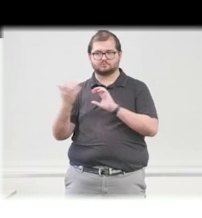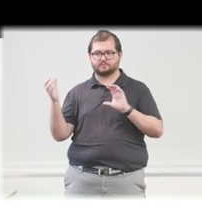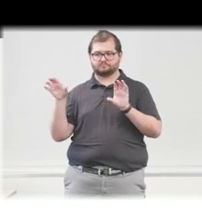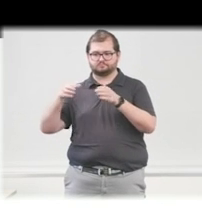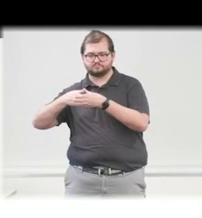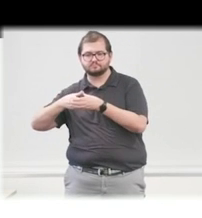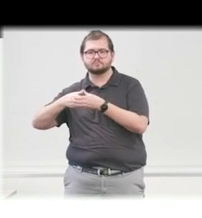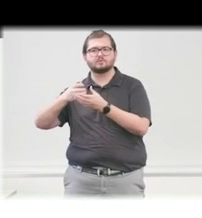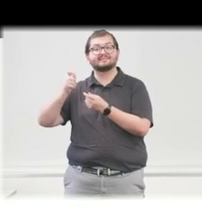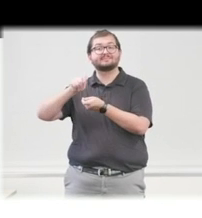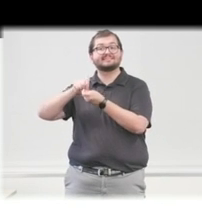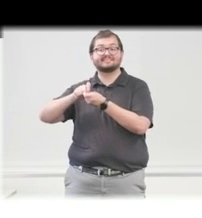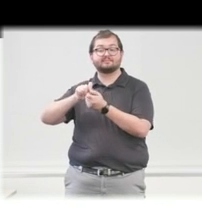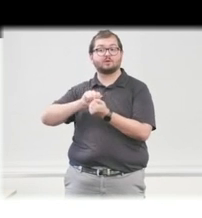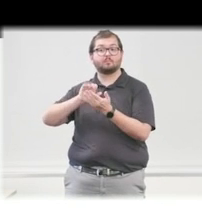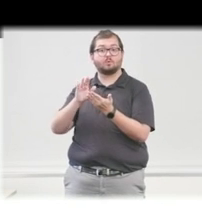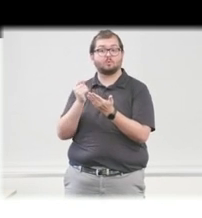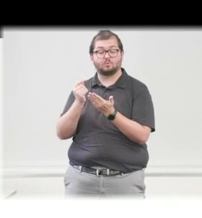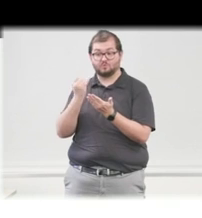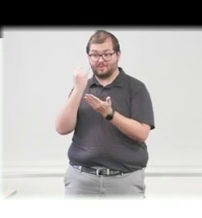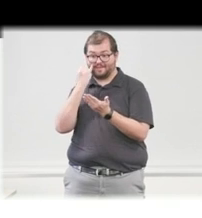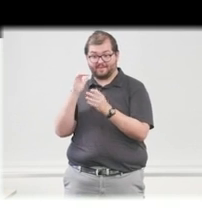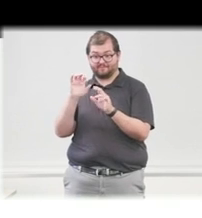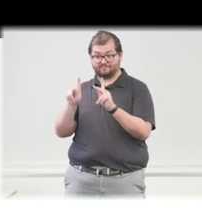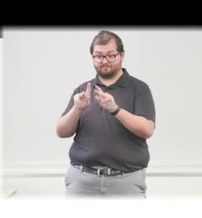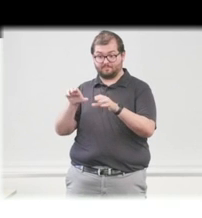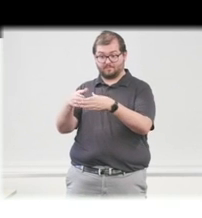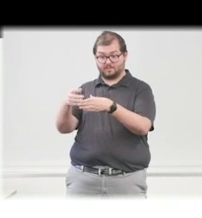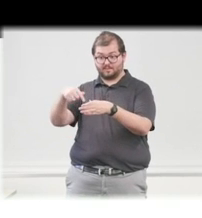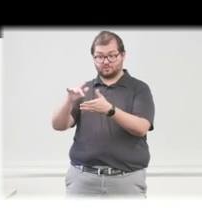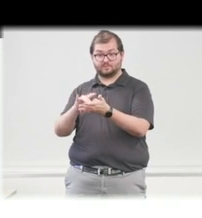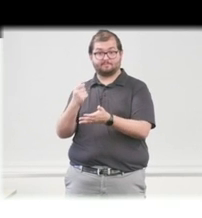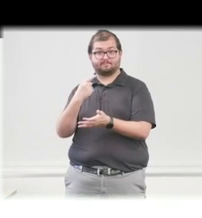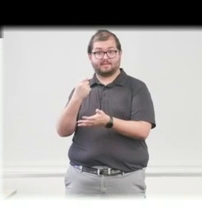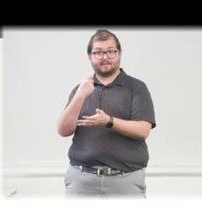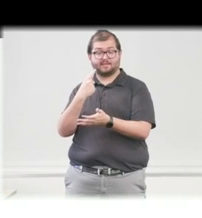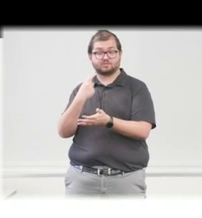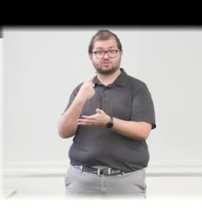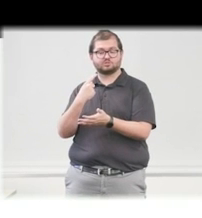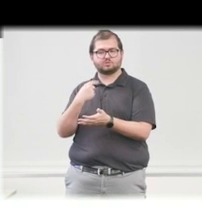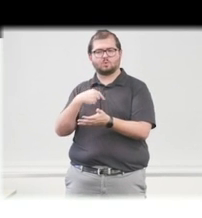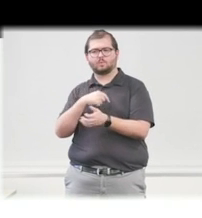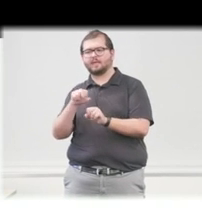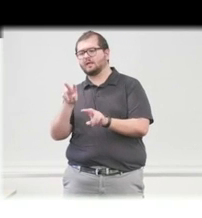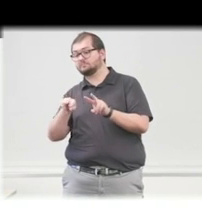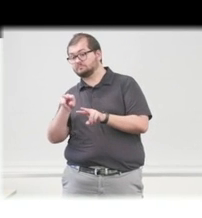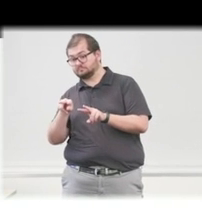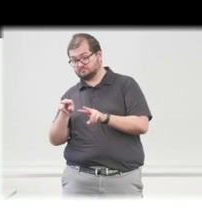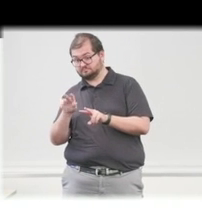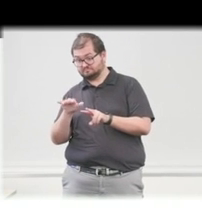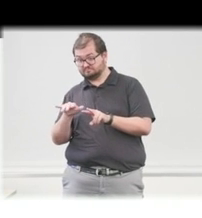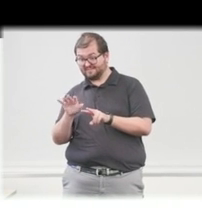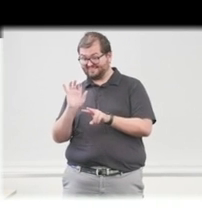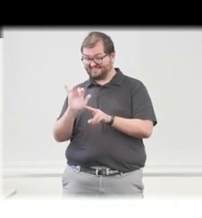do when they are working with populations that take medications to verify if that medication may make someone